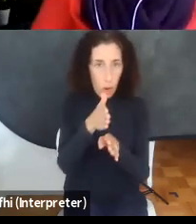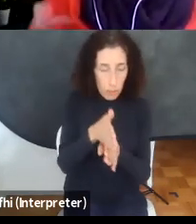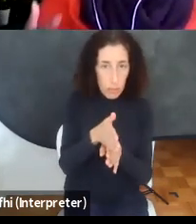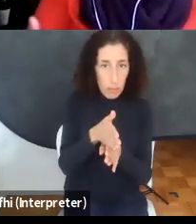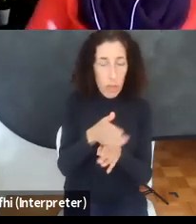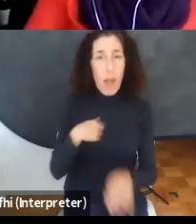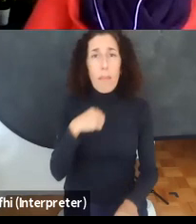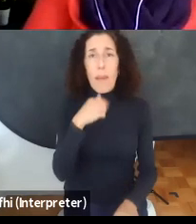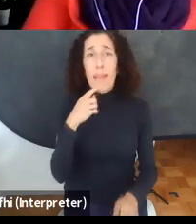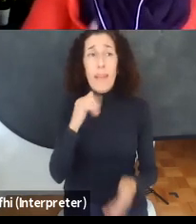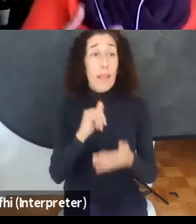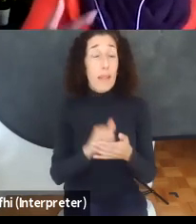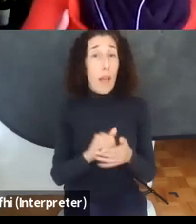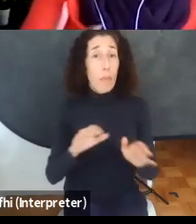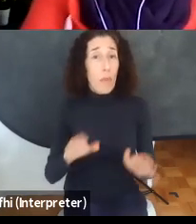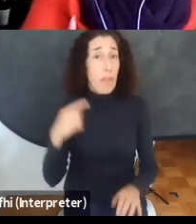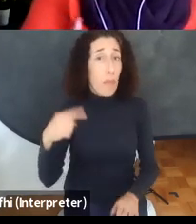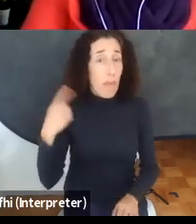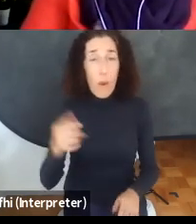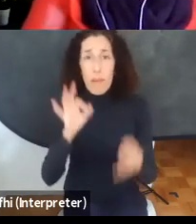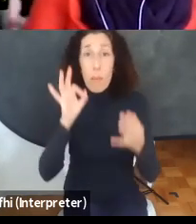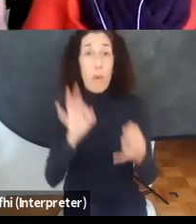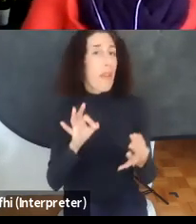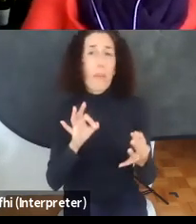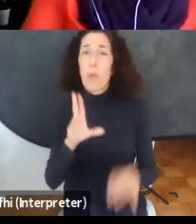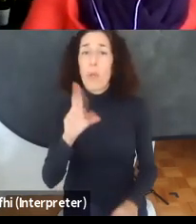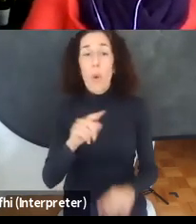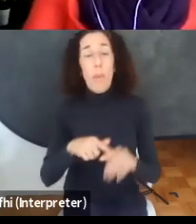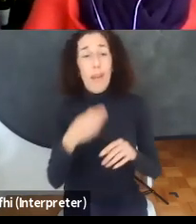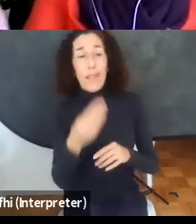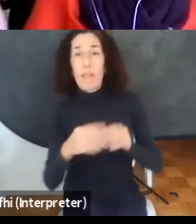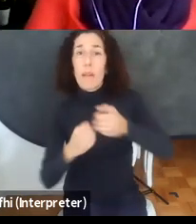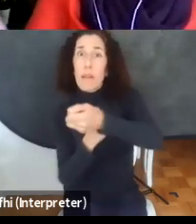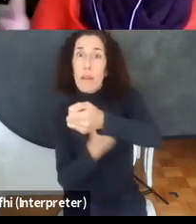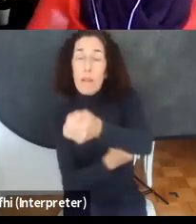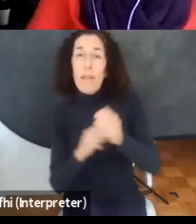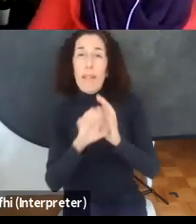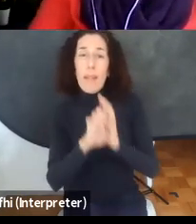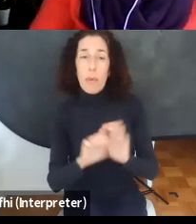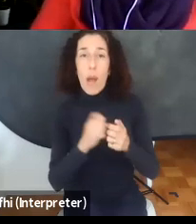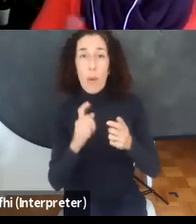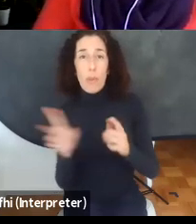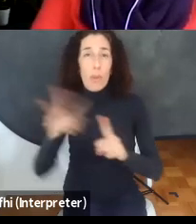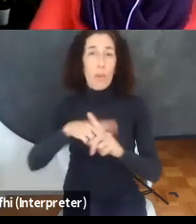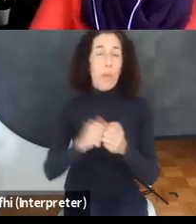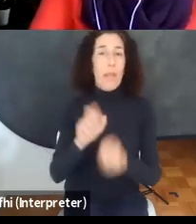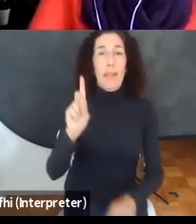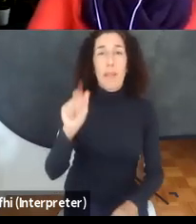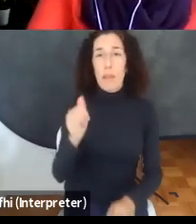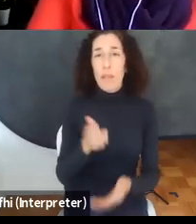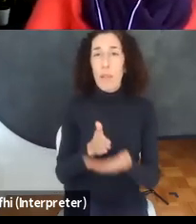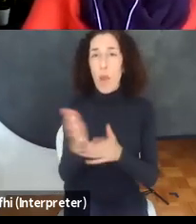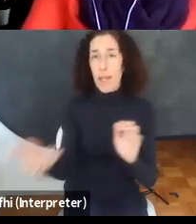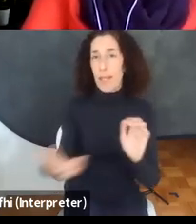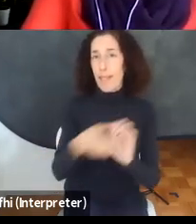perfect, but I am trying to say that there is an example here of what we need to be doing when it comes to disability rights. I think the